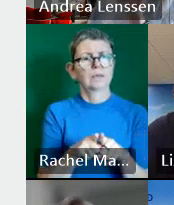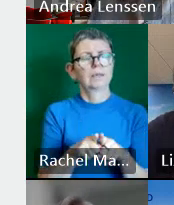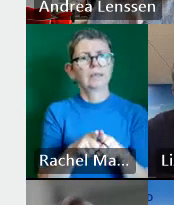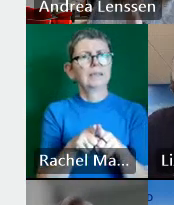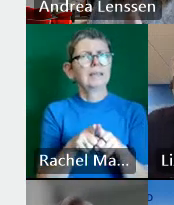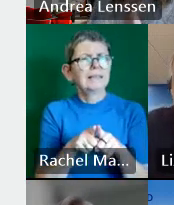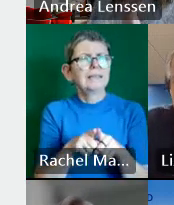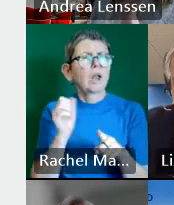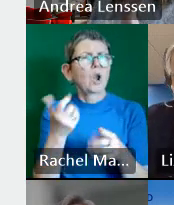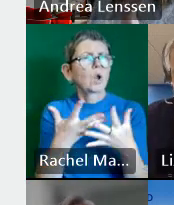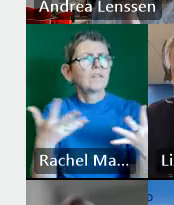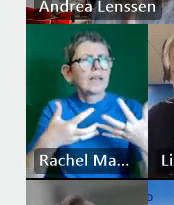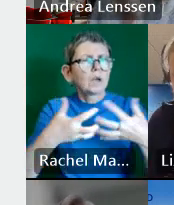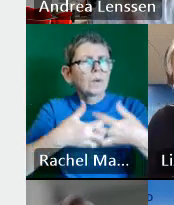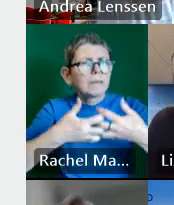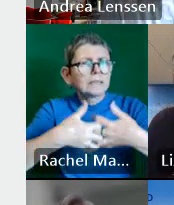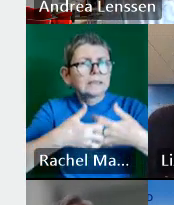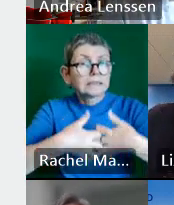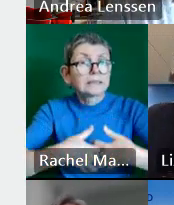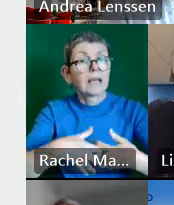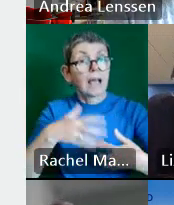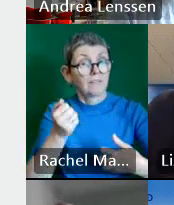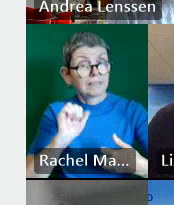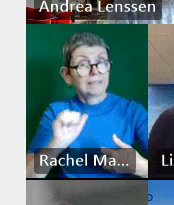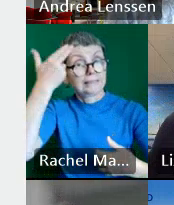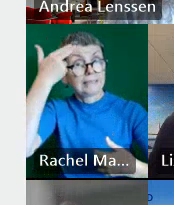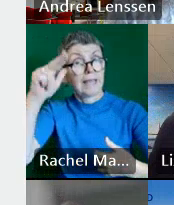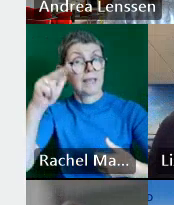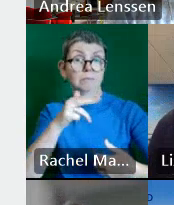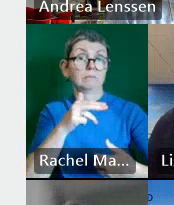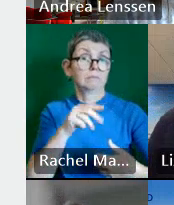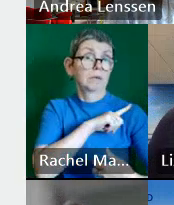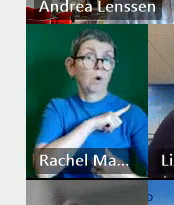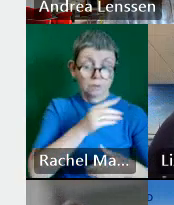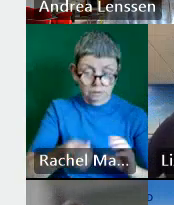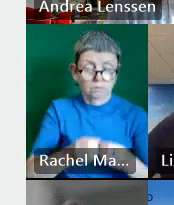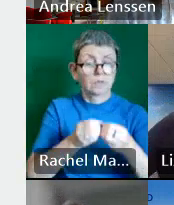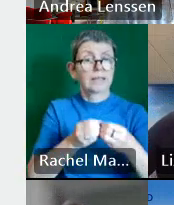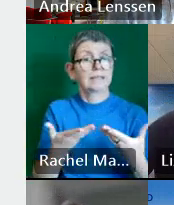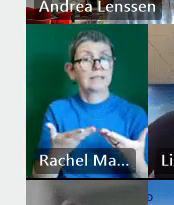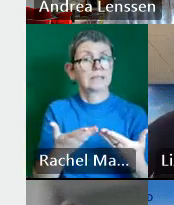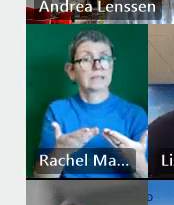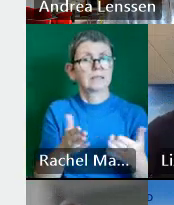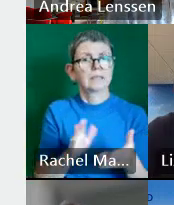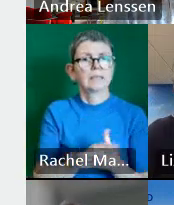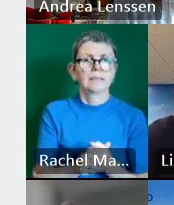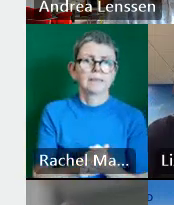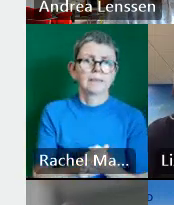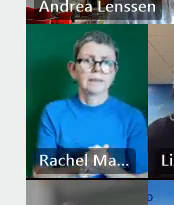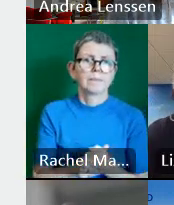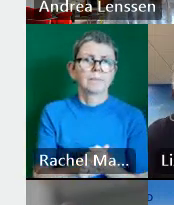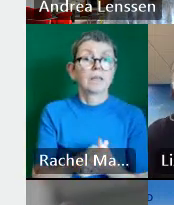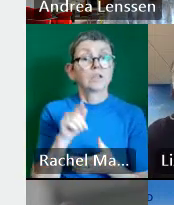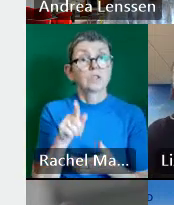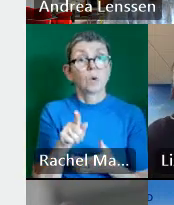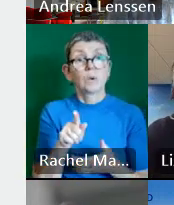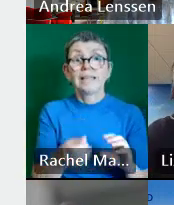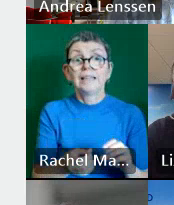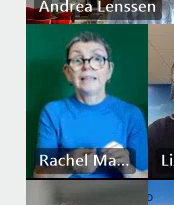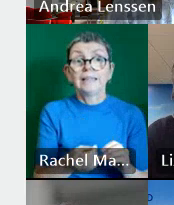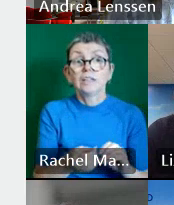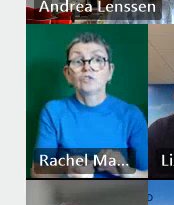these things in gynecological practices today. He developed these techniques on enslaved Black women without the use of